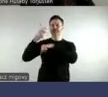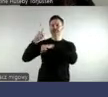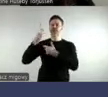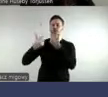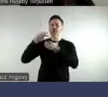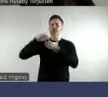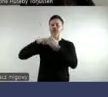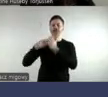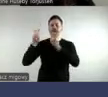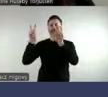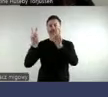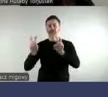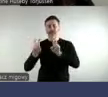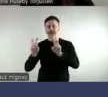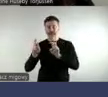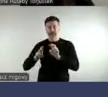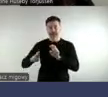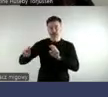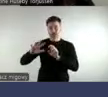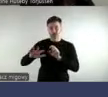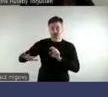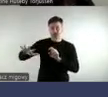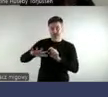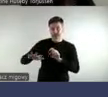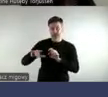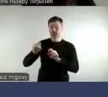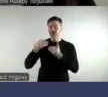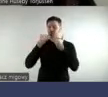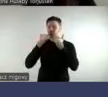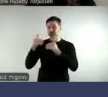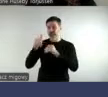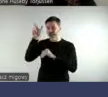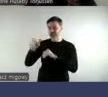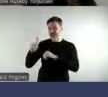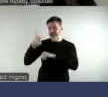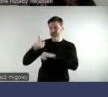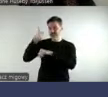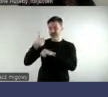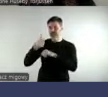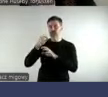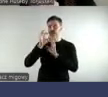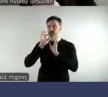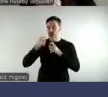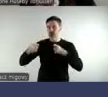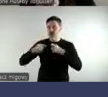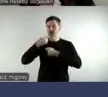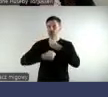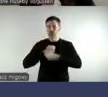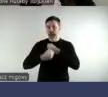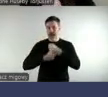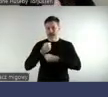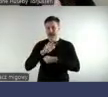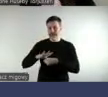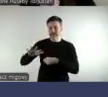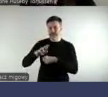facilitate collaboration between municipalities and regional stakeholders. So within the frames of the supervisory authority that